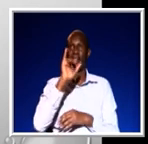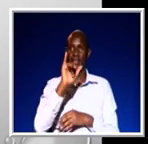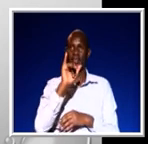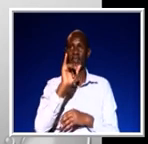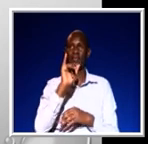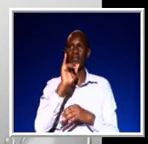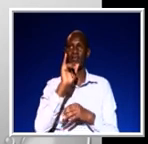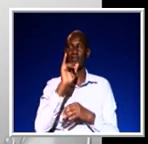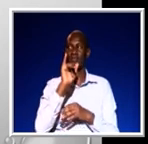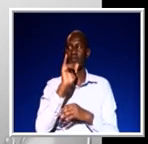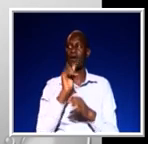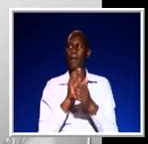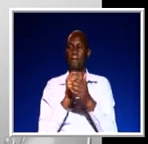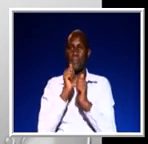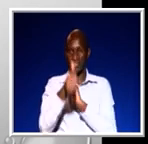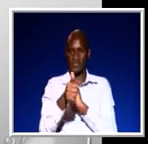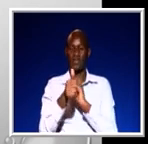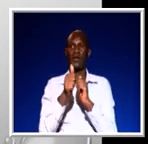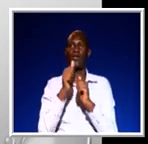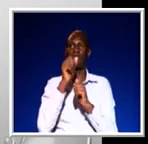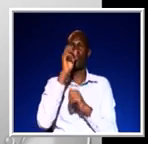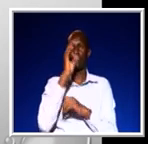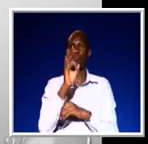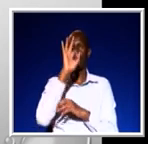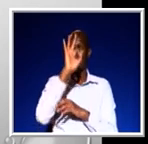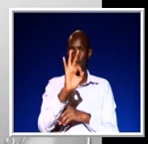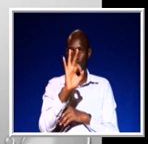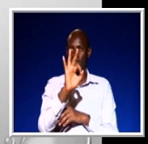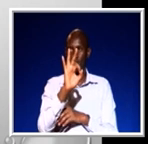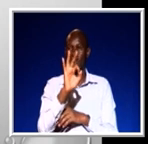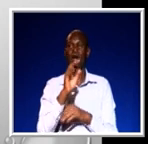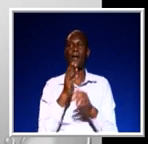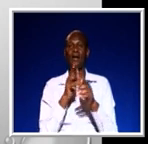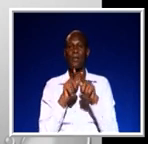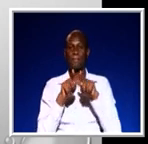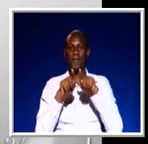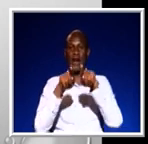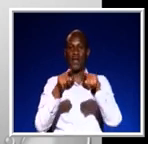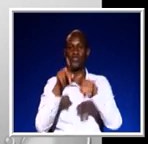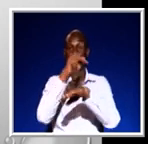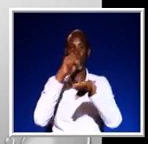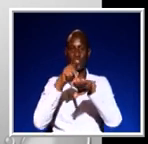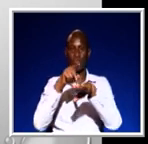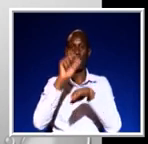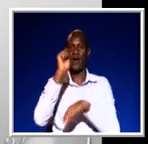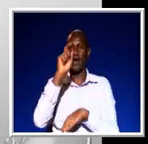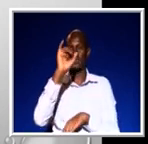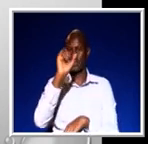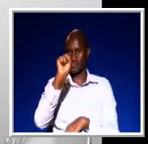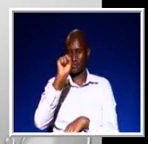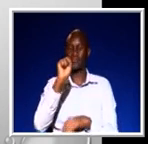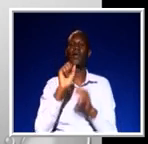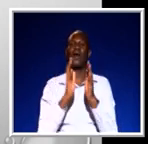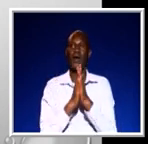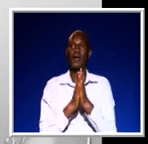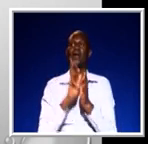is passing through F is refracted parallel to the principal axis,